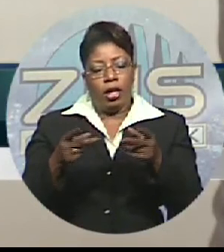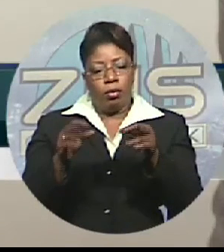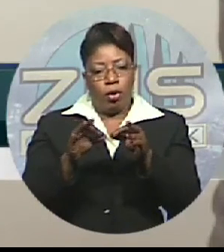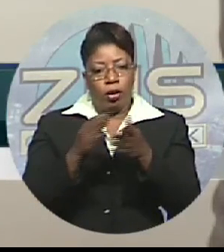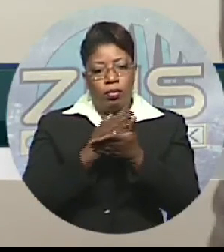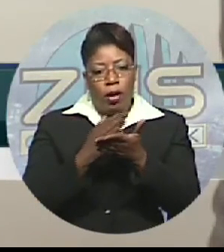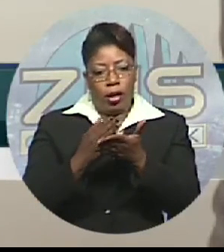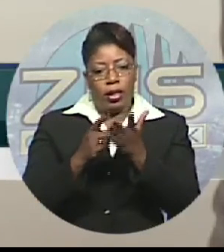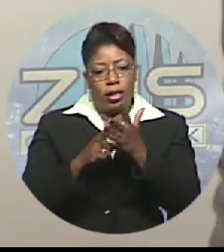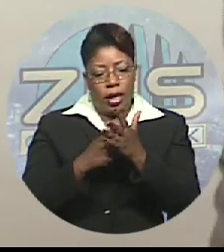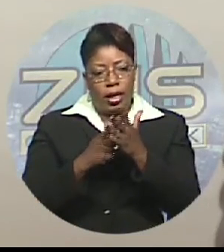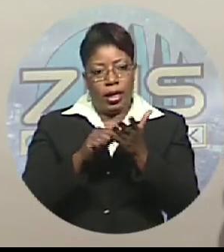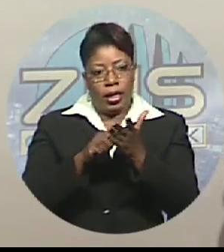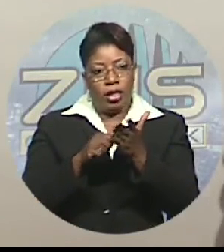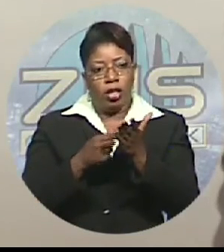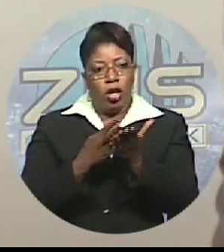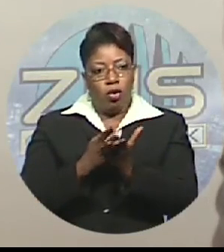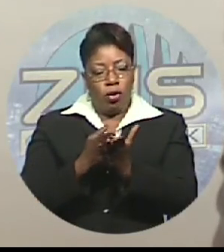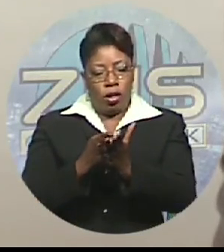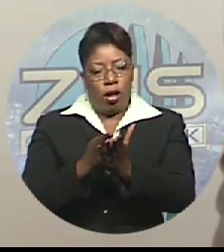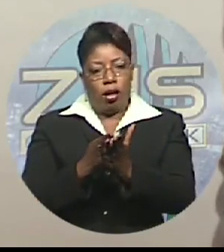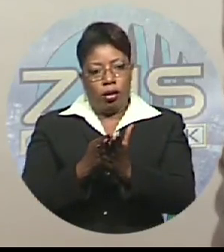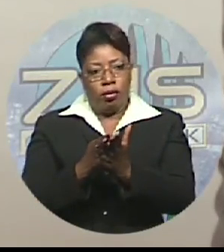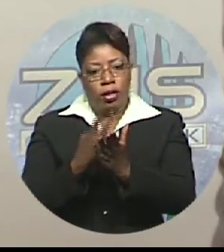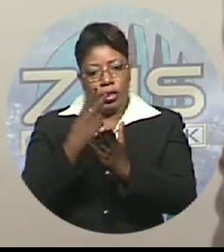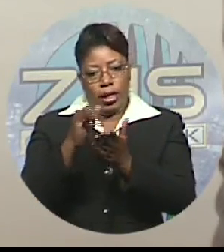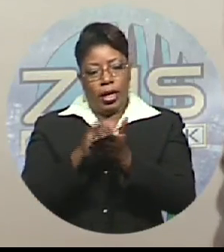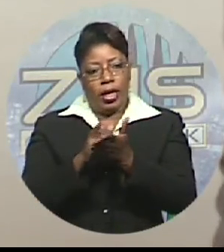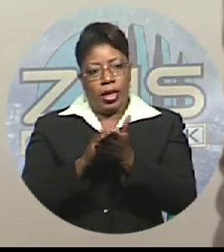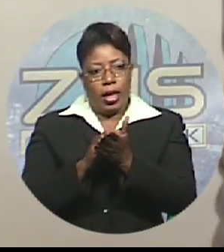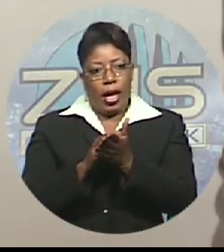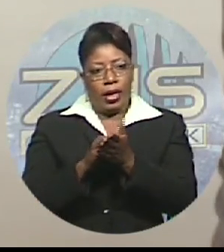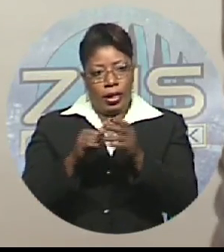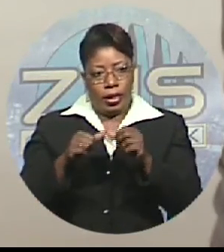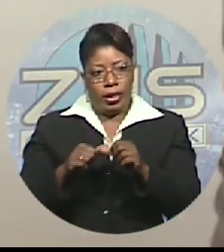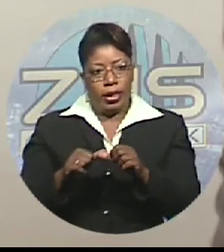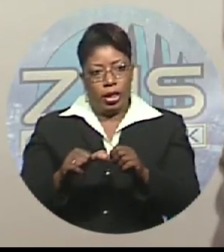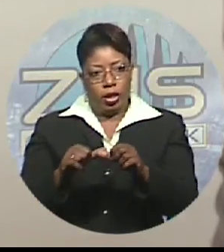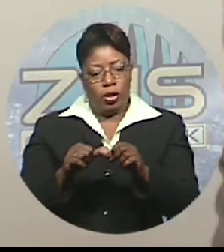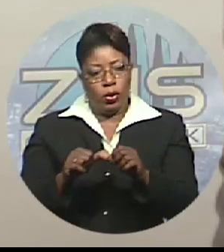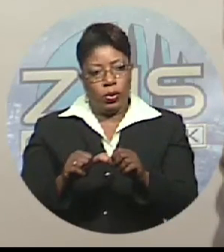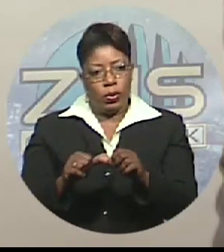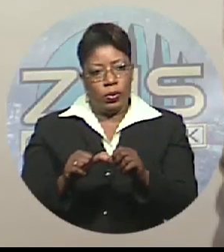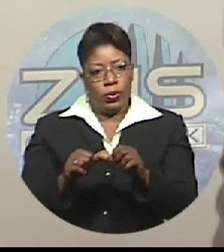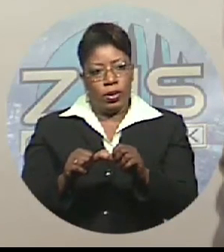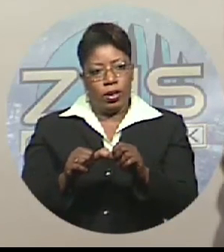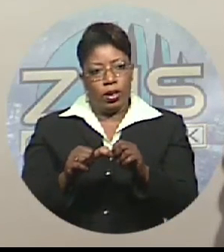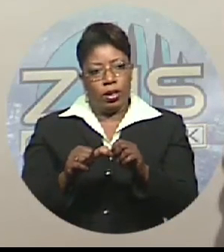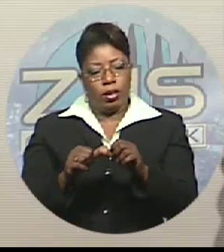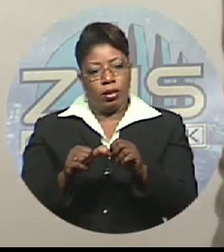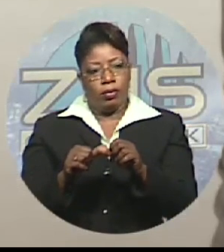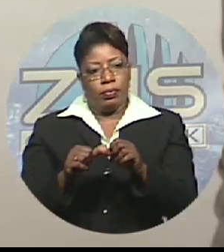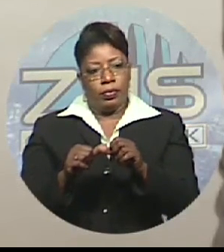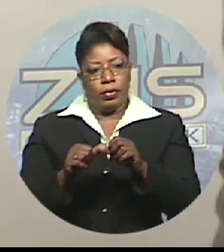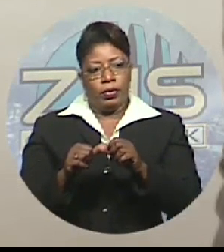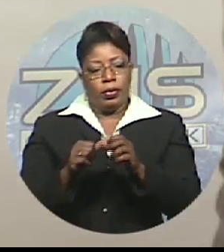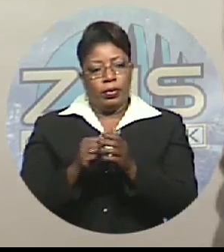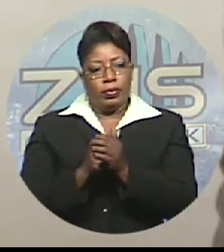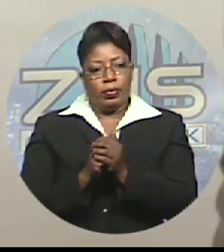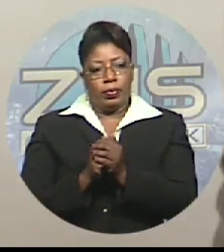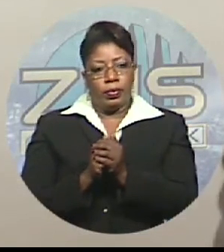regatta and sees fit to see to it that it continues in the philosophy